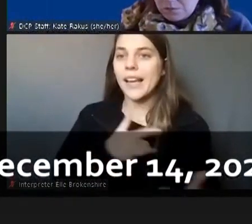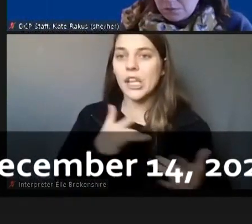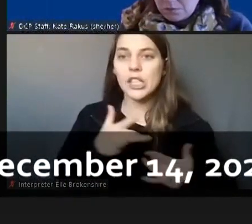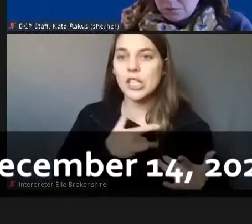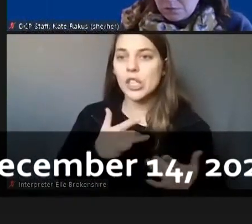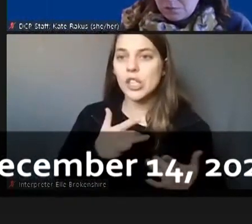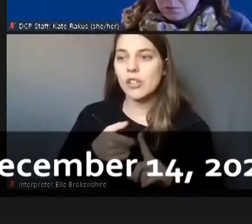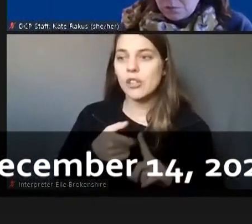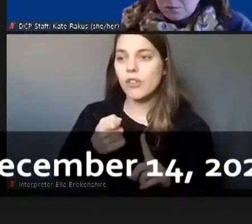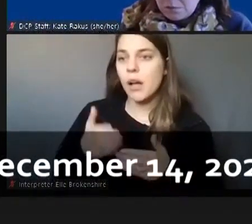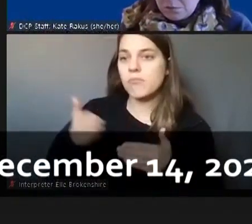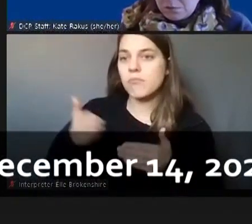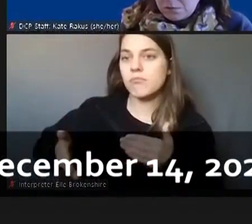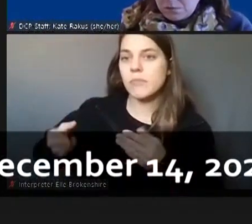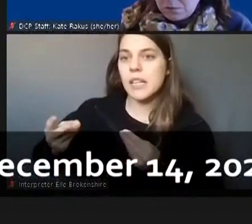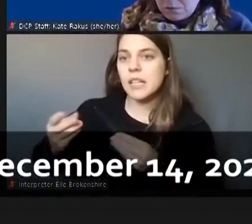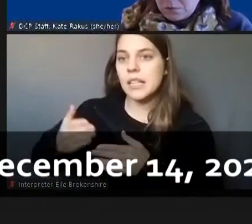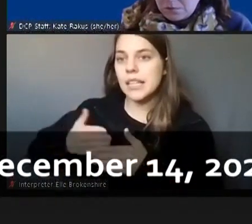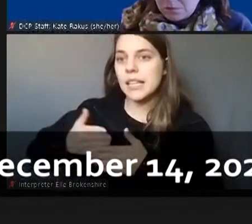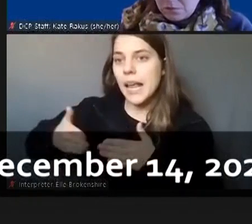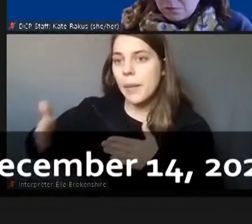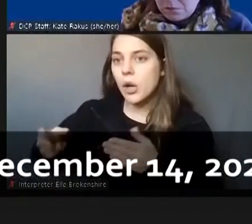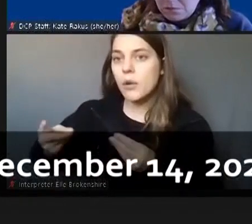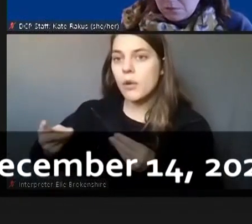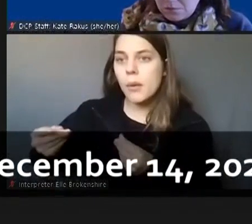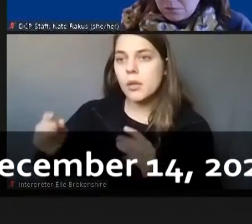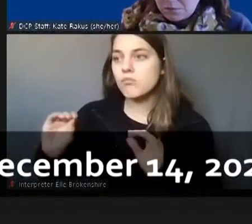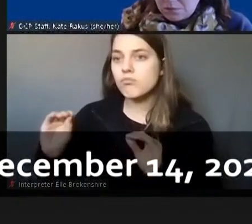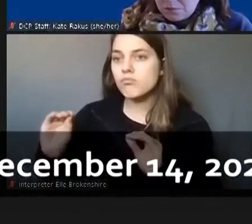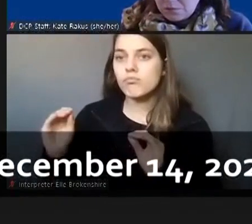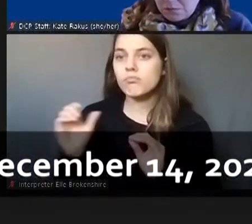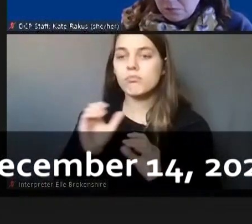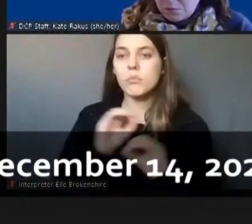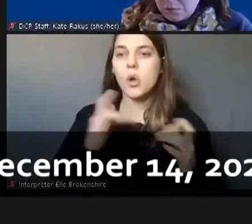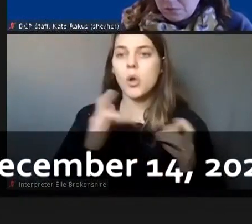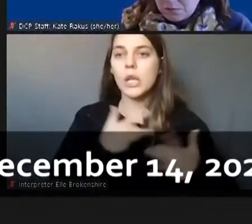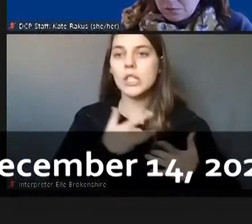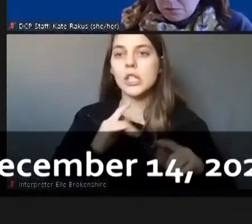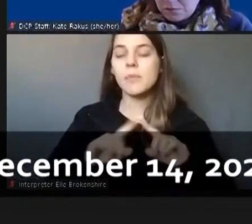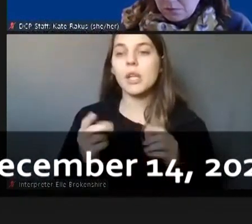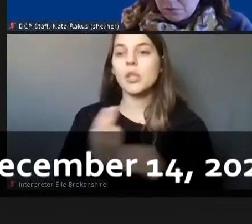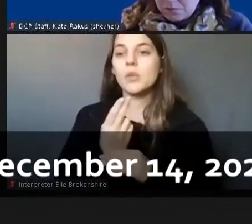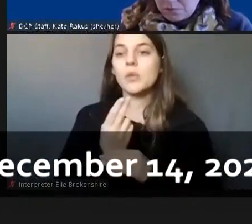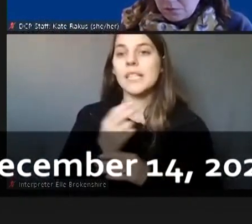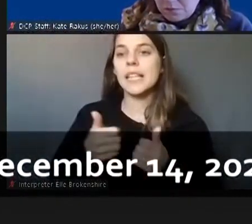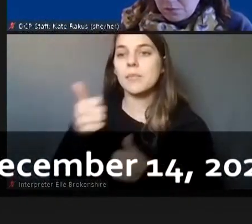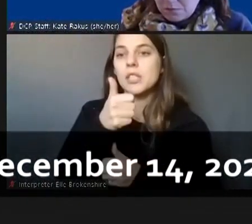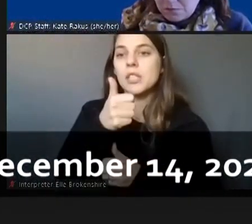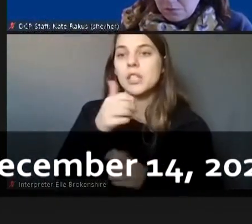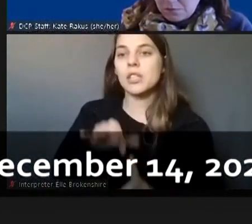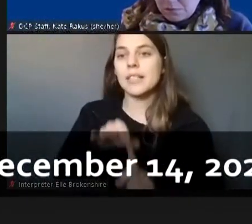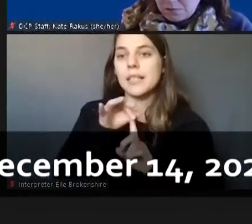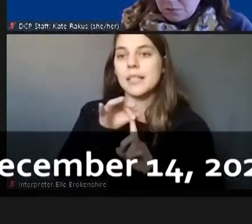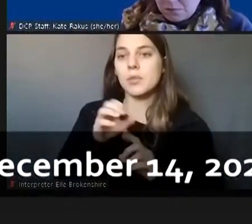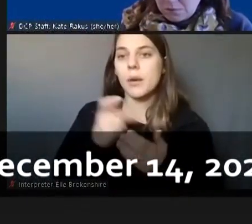neighbors. However, using the administrator's exception program that we have for this type